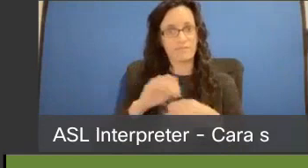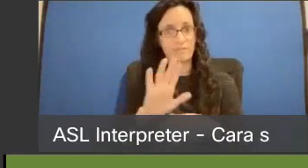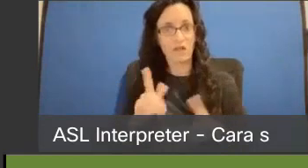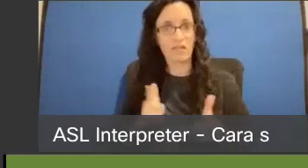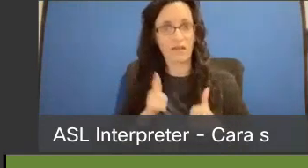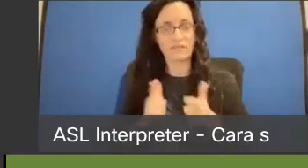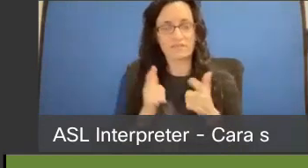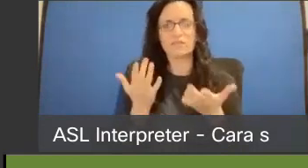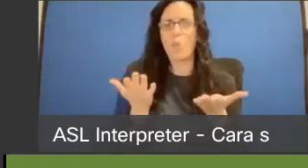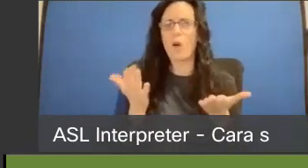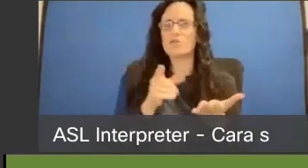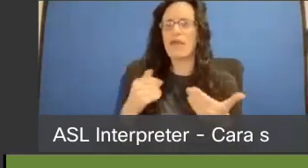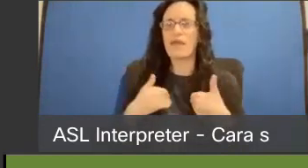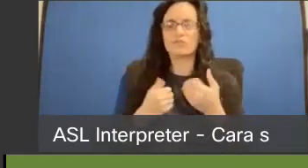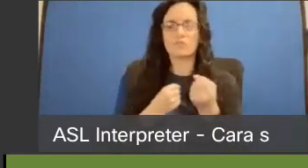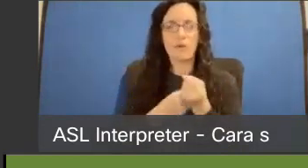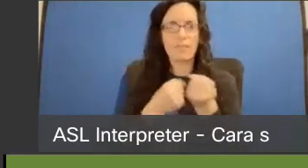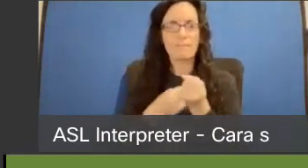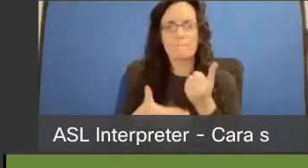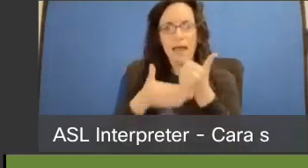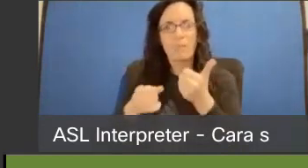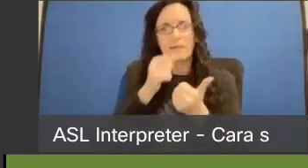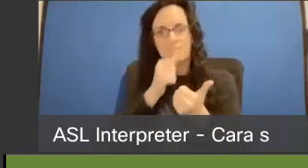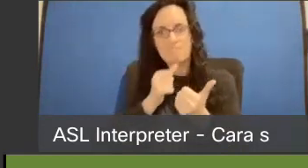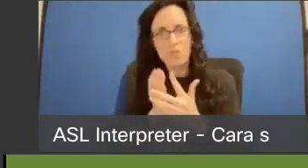through. What comes to mind there?